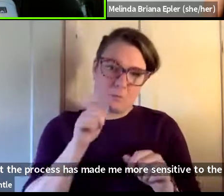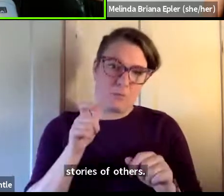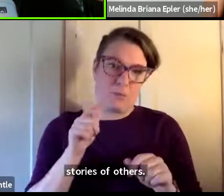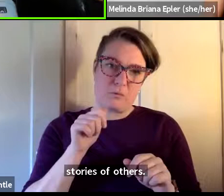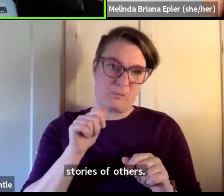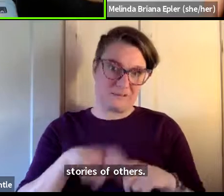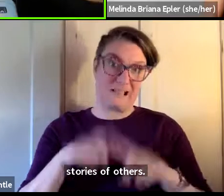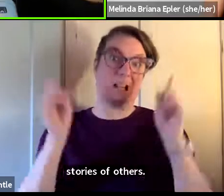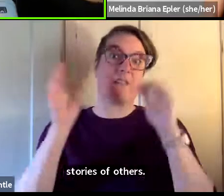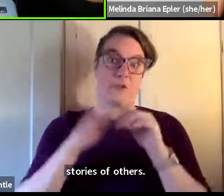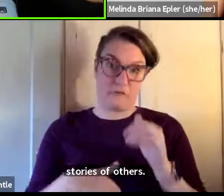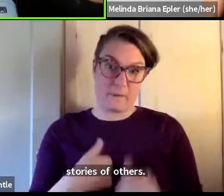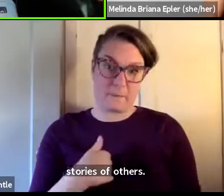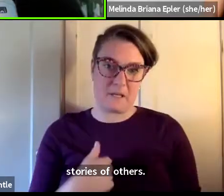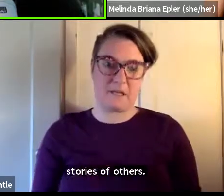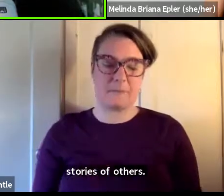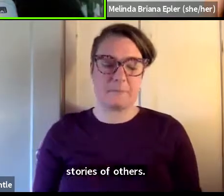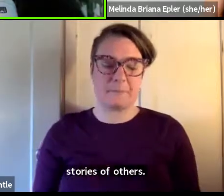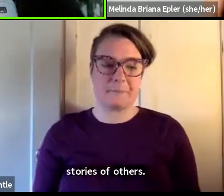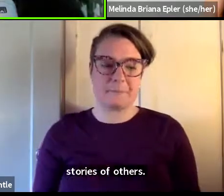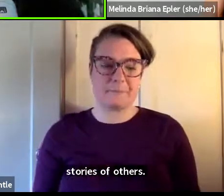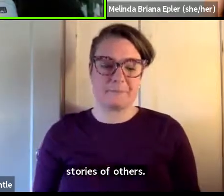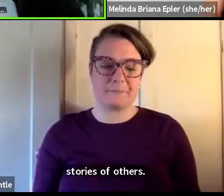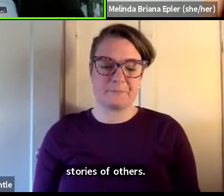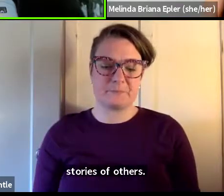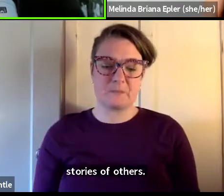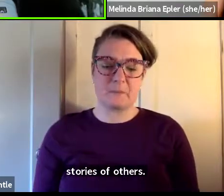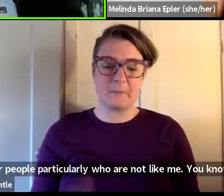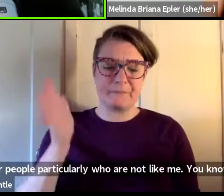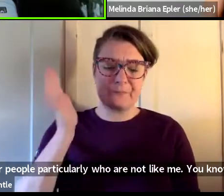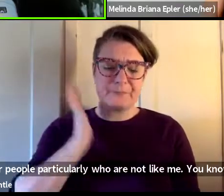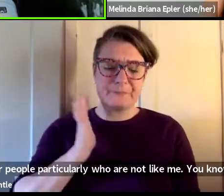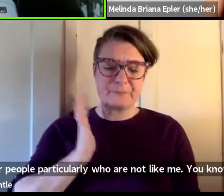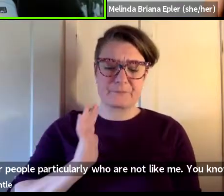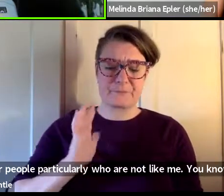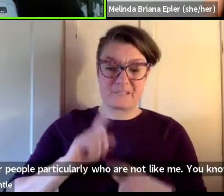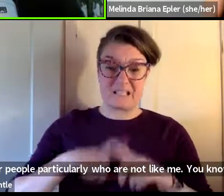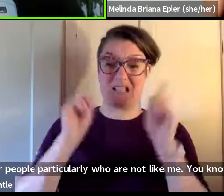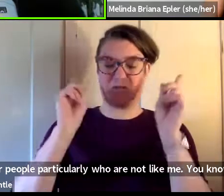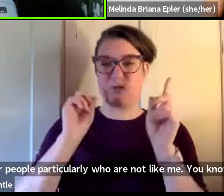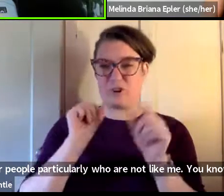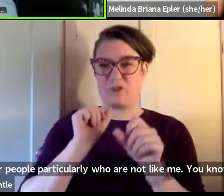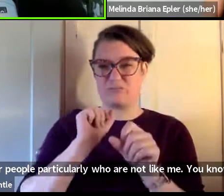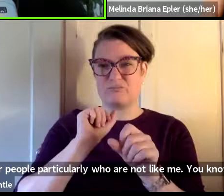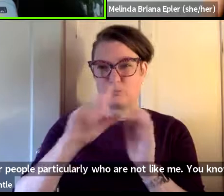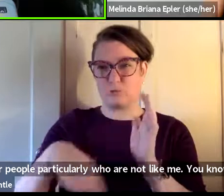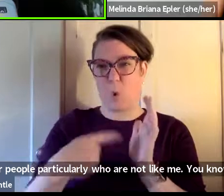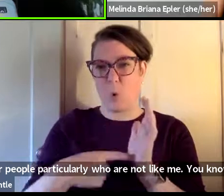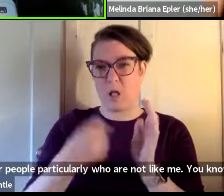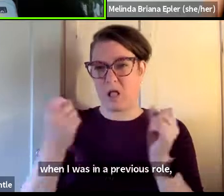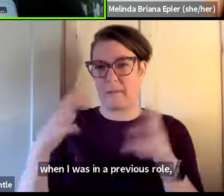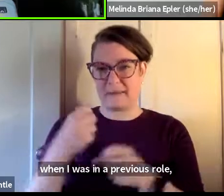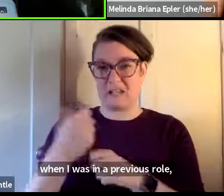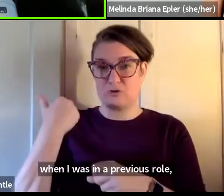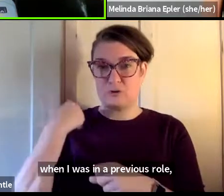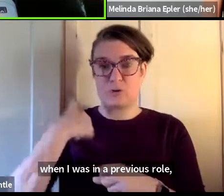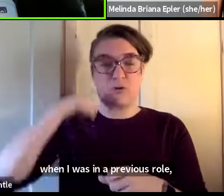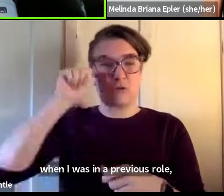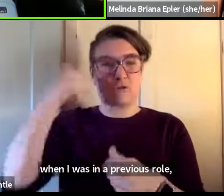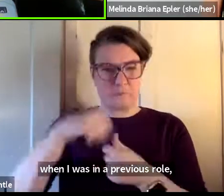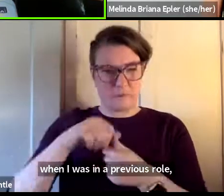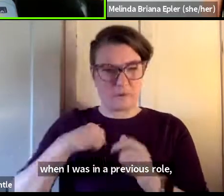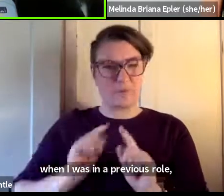like me. When I was in a previous role years ago, I remember going and